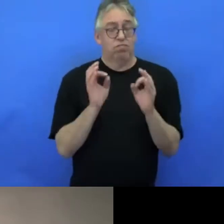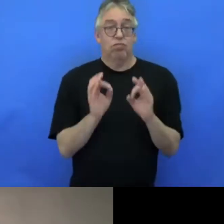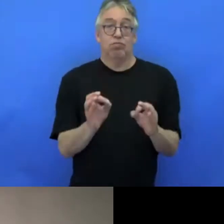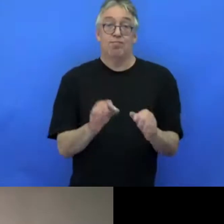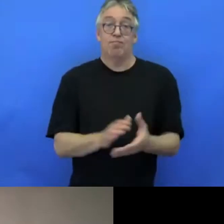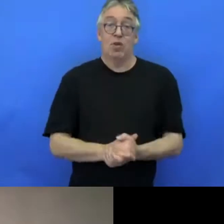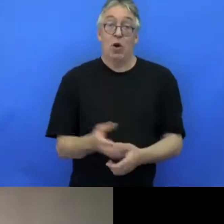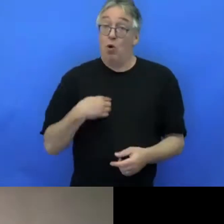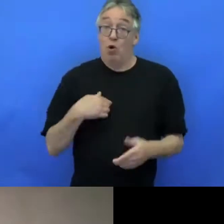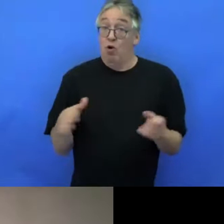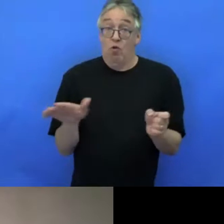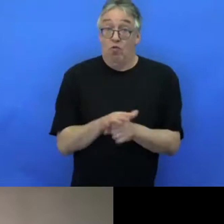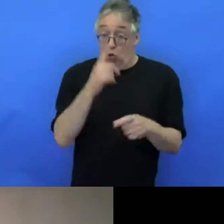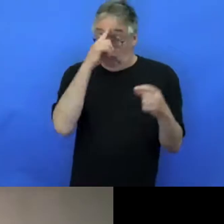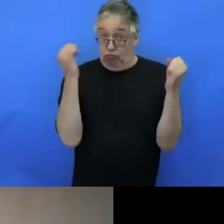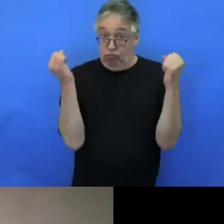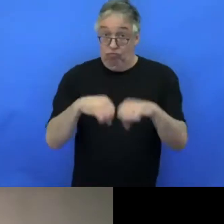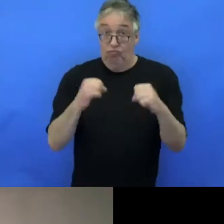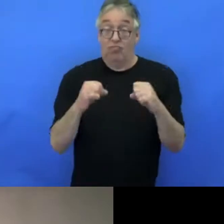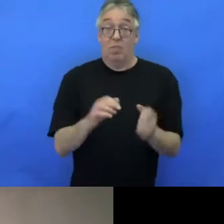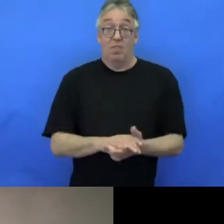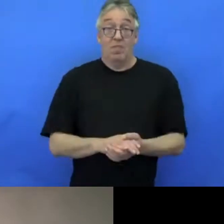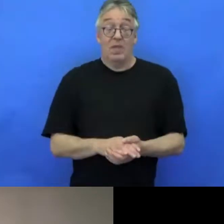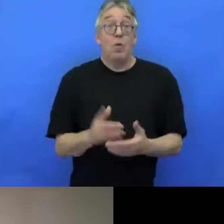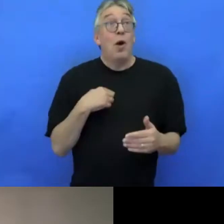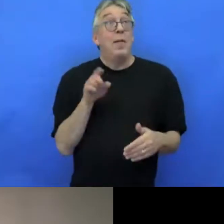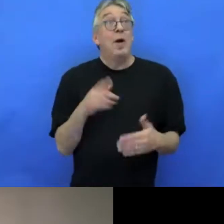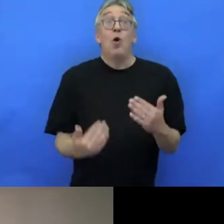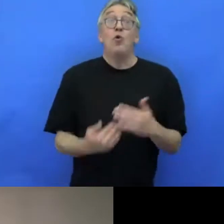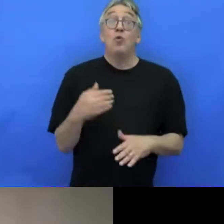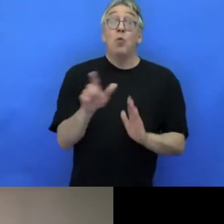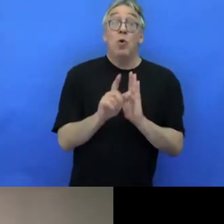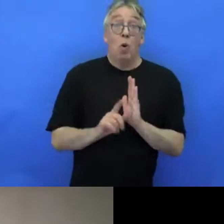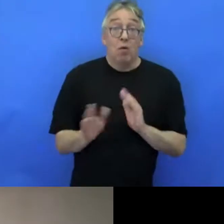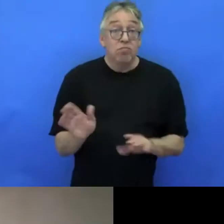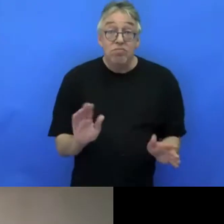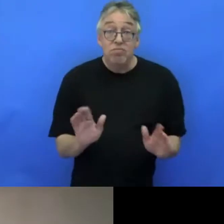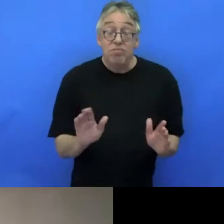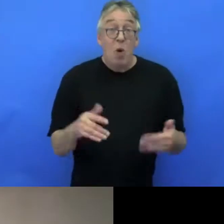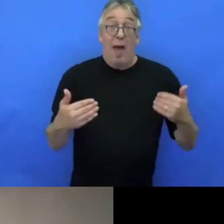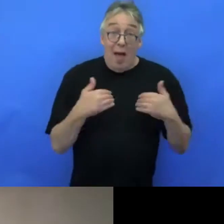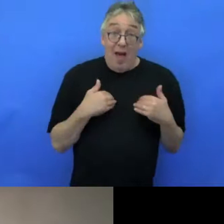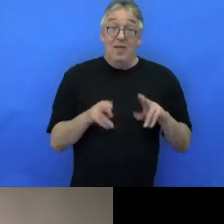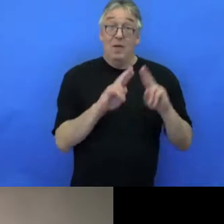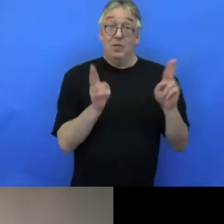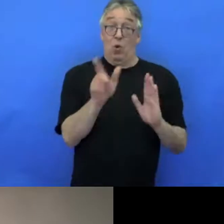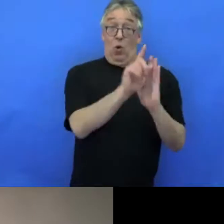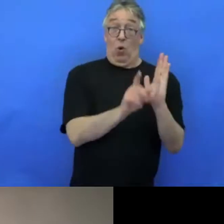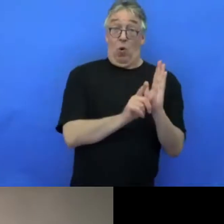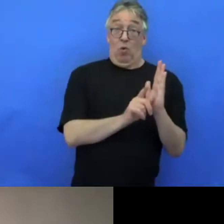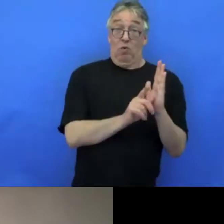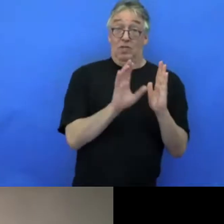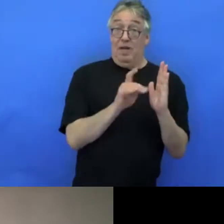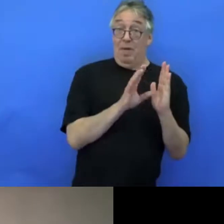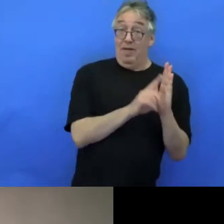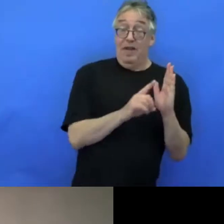to sufficiently effectively apply the existing IHL protections to address the risks and needs of persons with disabilities during